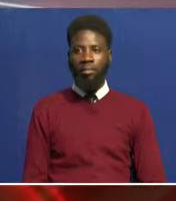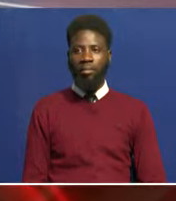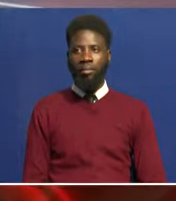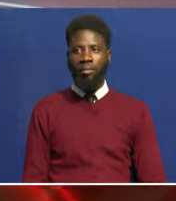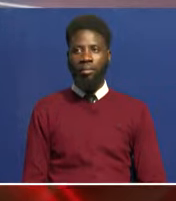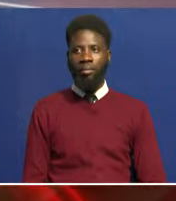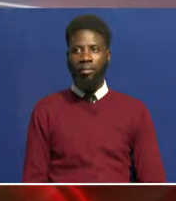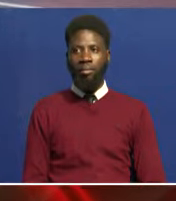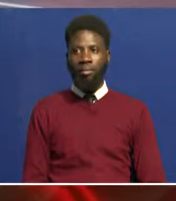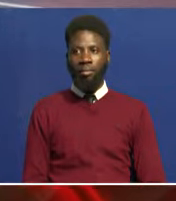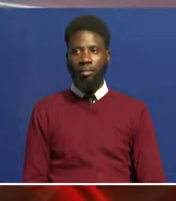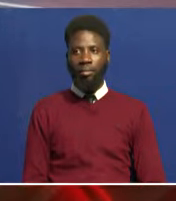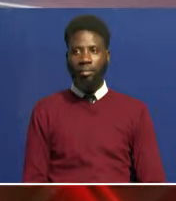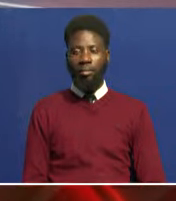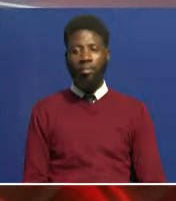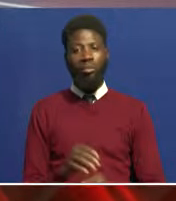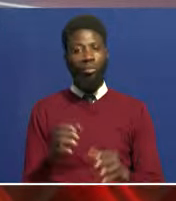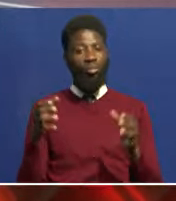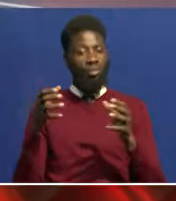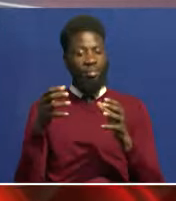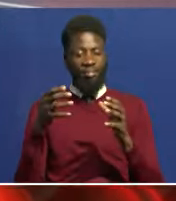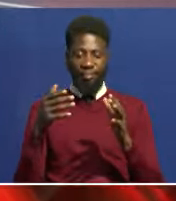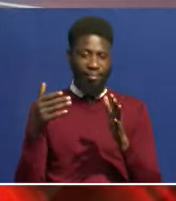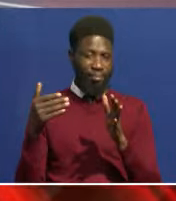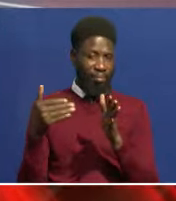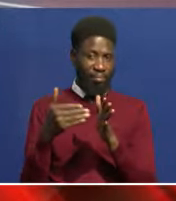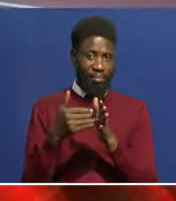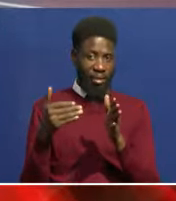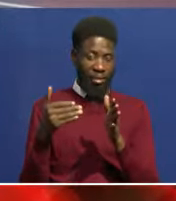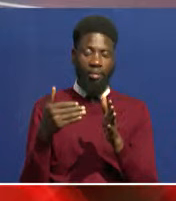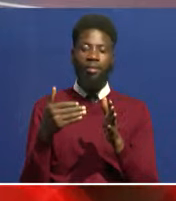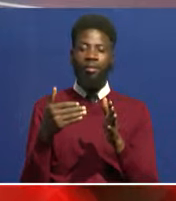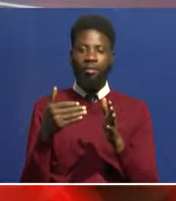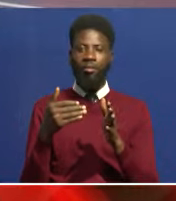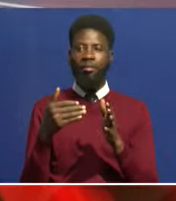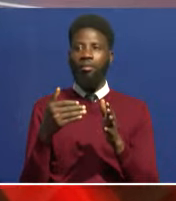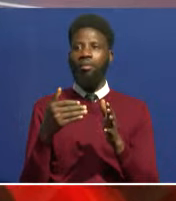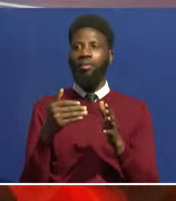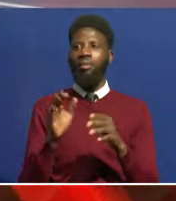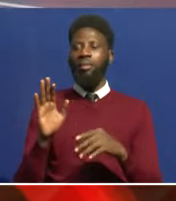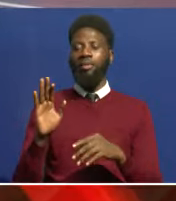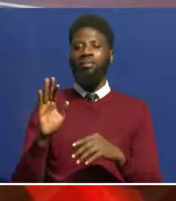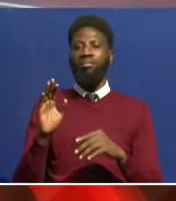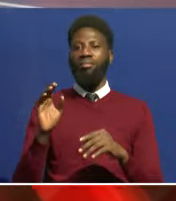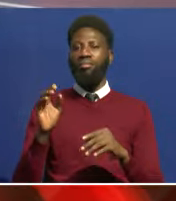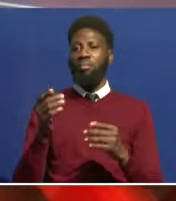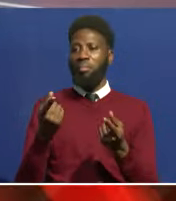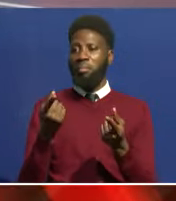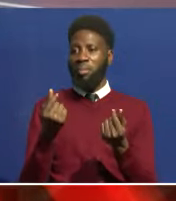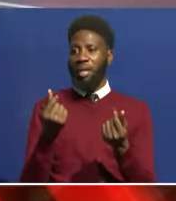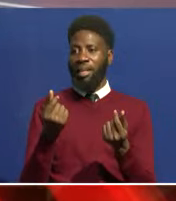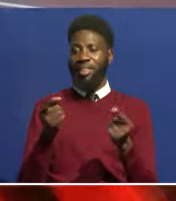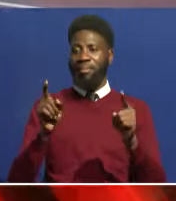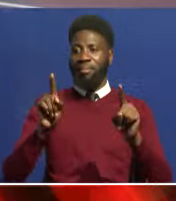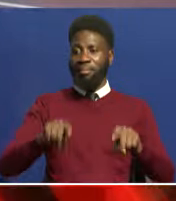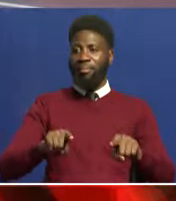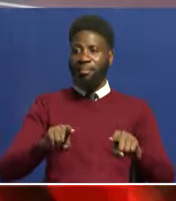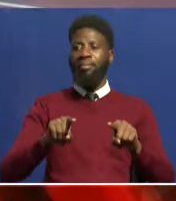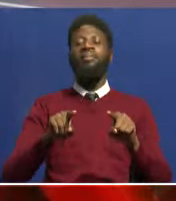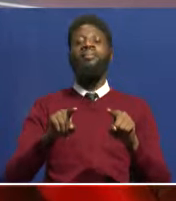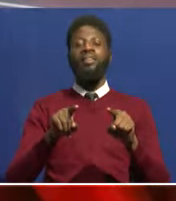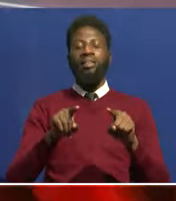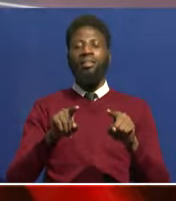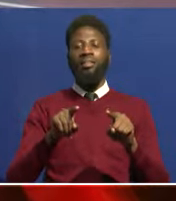Anti-gambling crusaders are decrying the increasing negative effects of the addictive habit among the youth aged 18 to 24